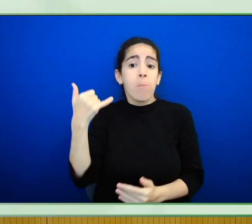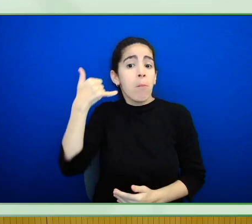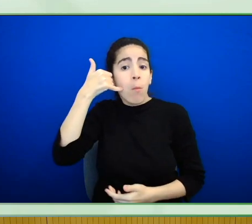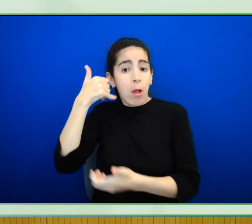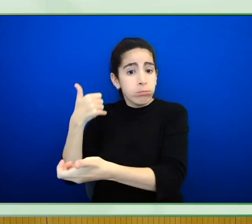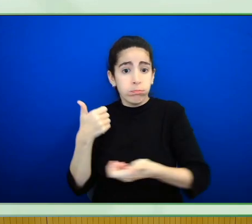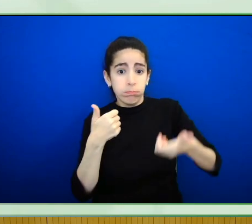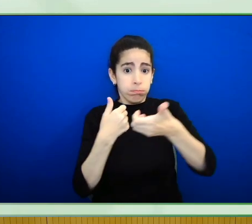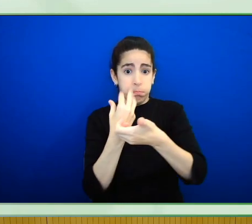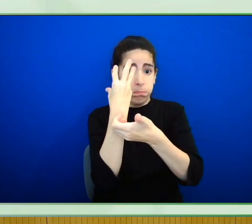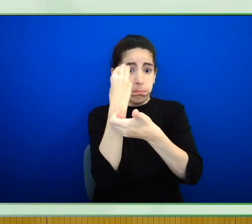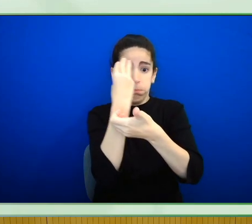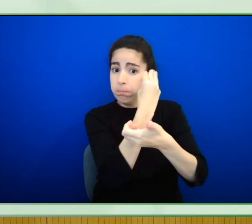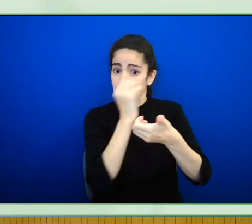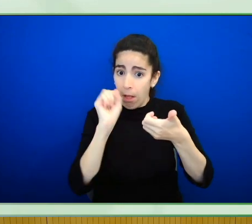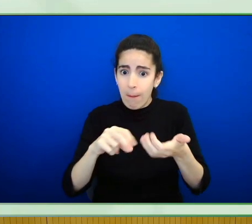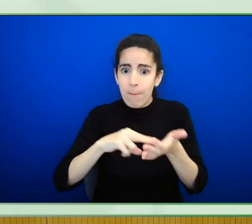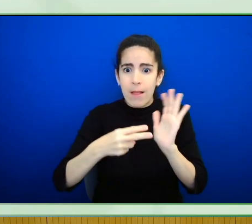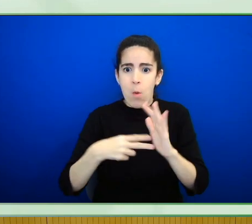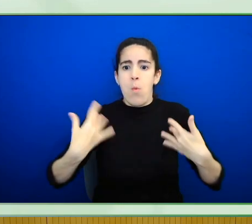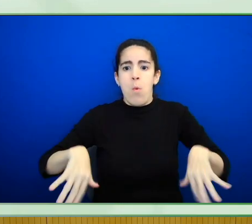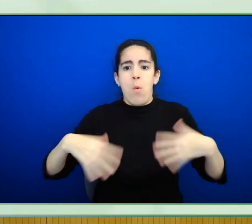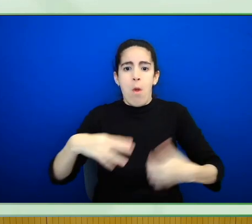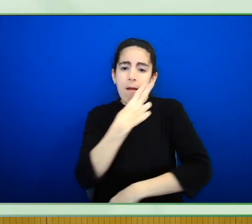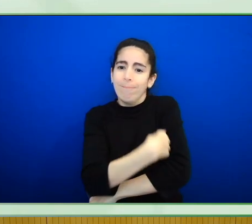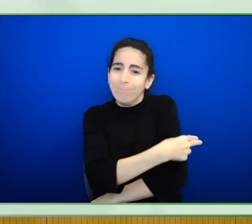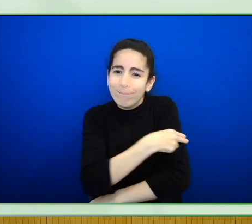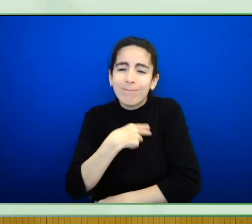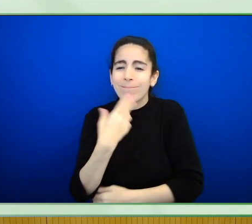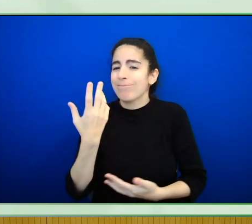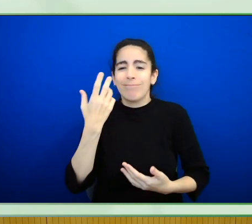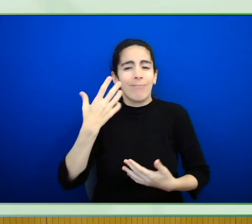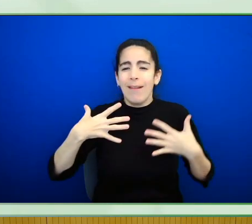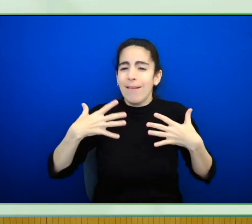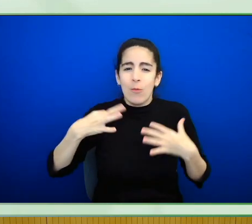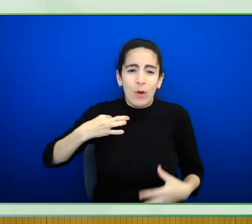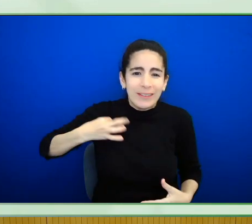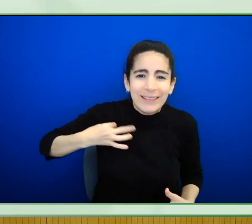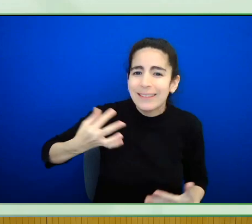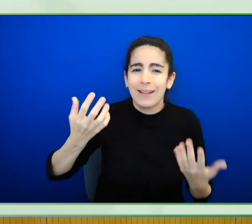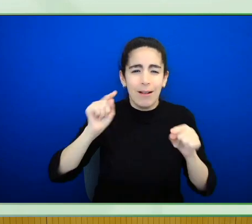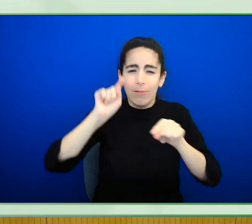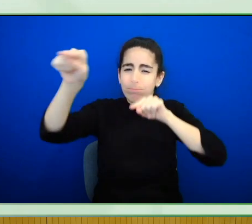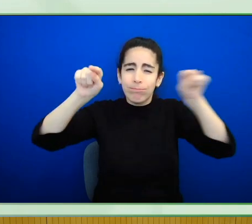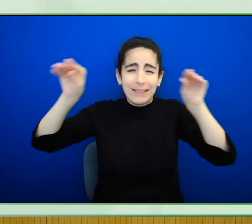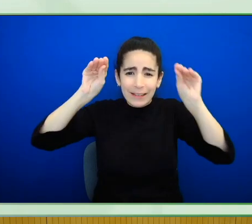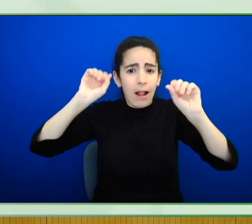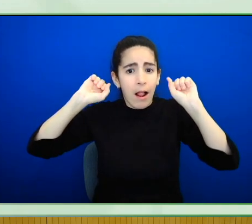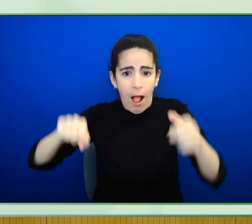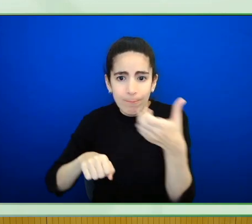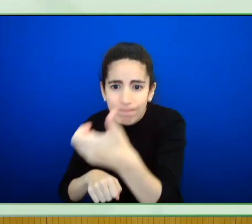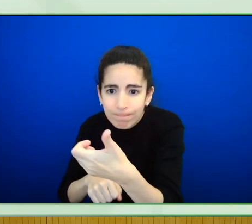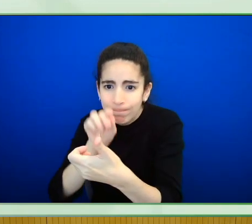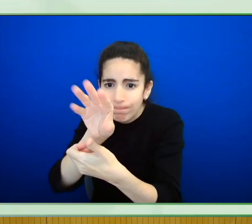identify people with an eye health need. And that very importantly helps with task shifting, ensuring that non-eye health specialists can use our